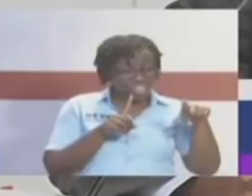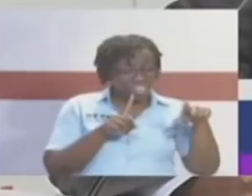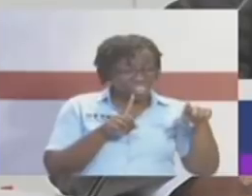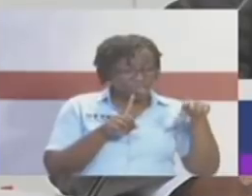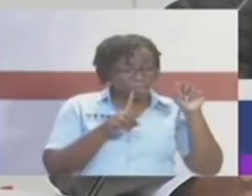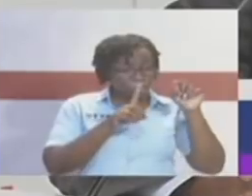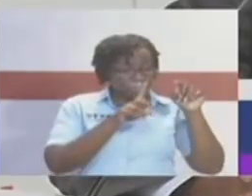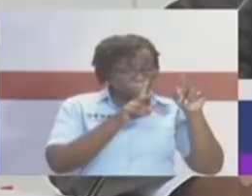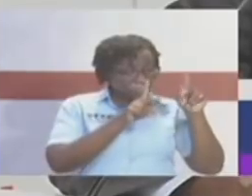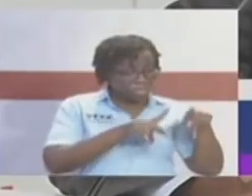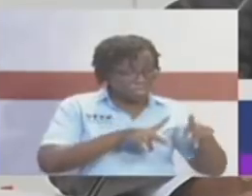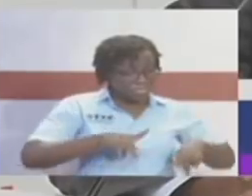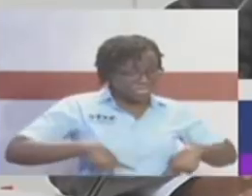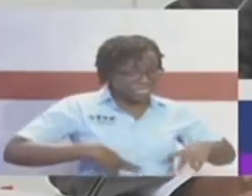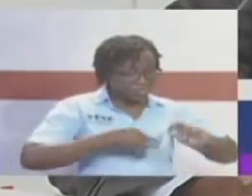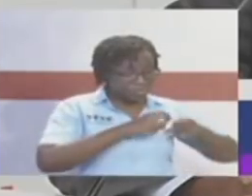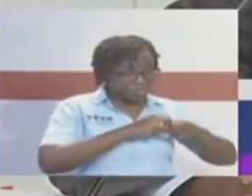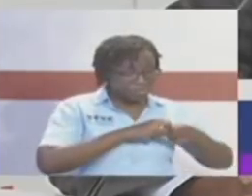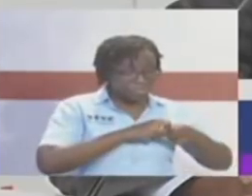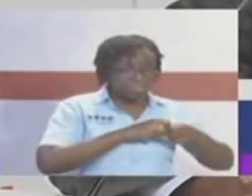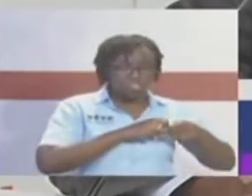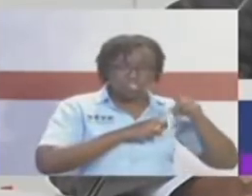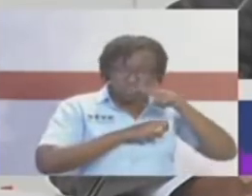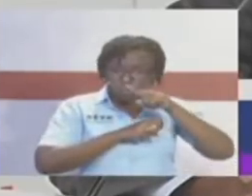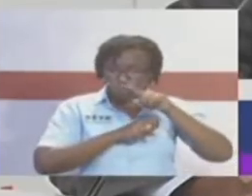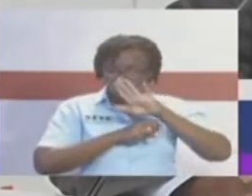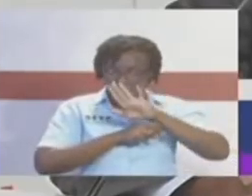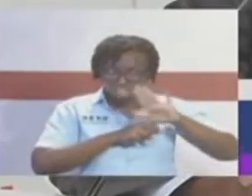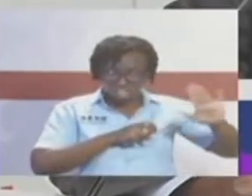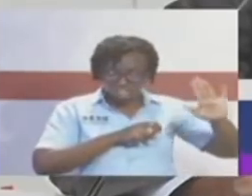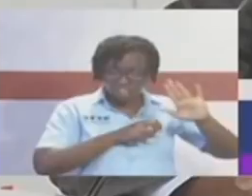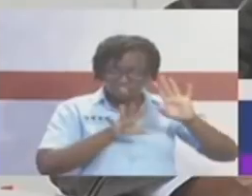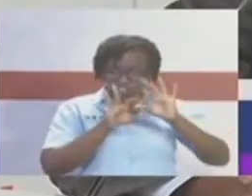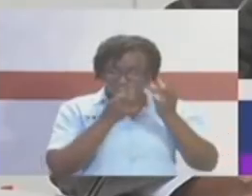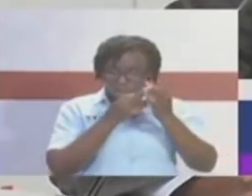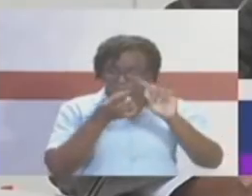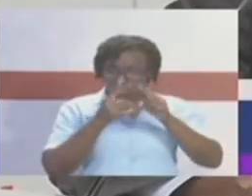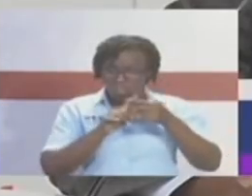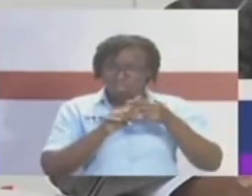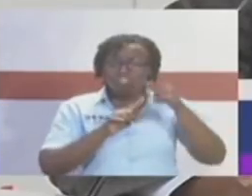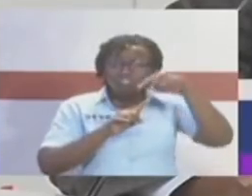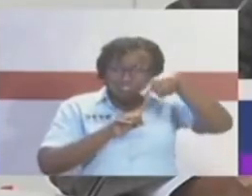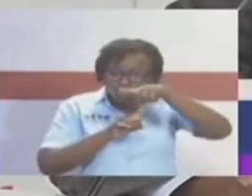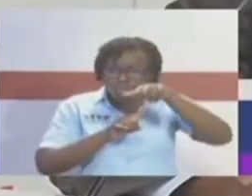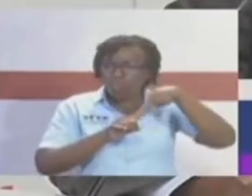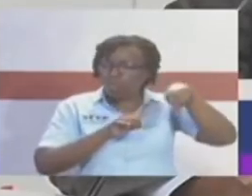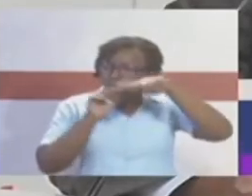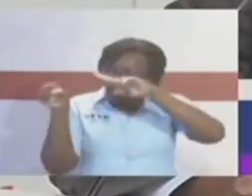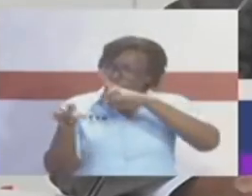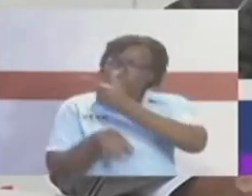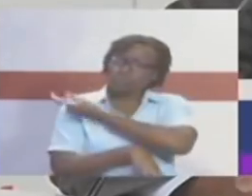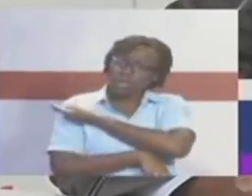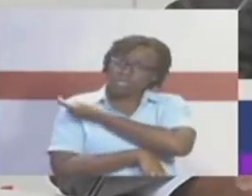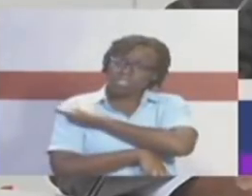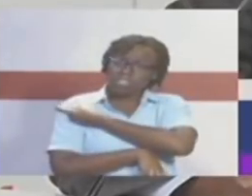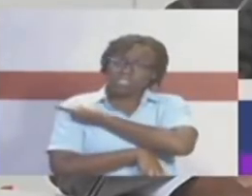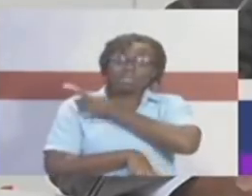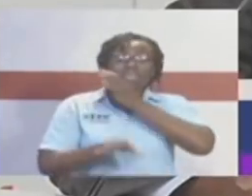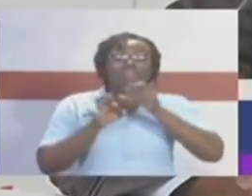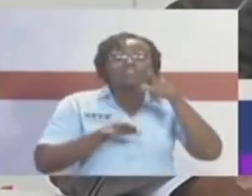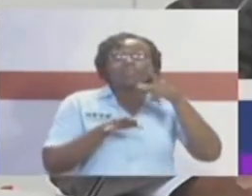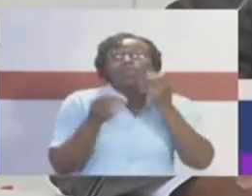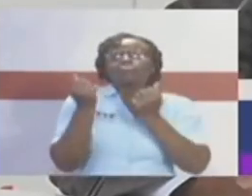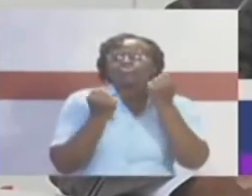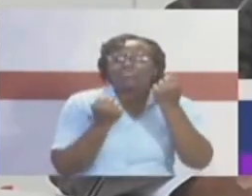please go and get vaccinated. If you are the driver, if you are a healthcare